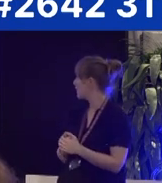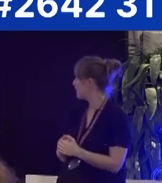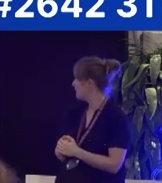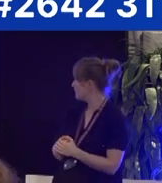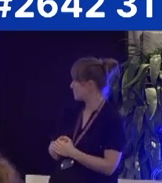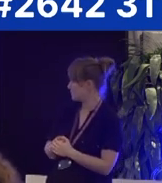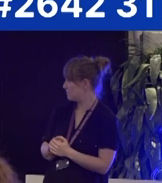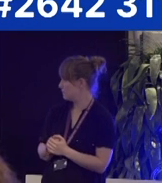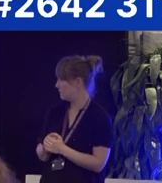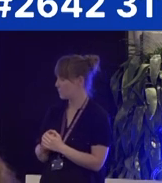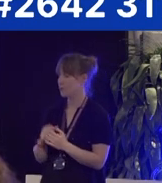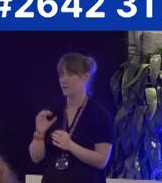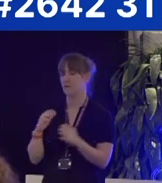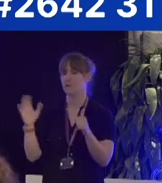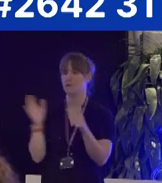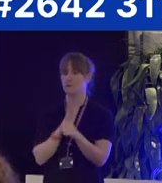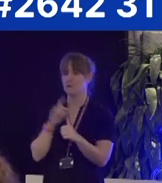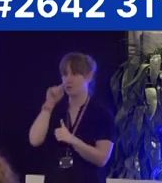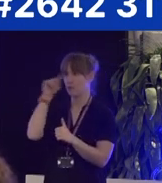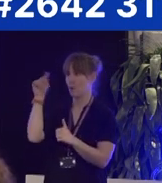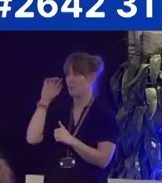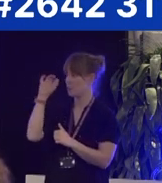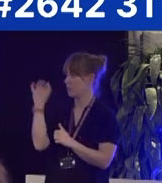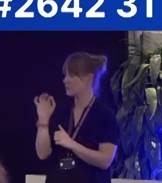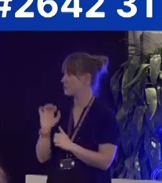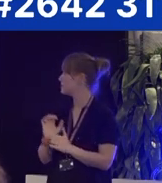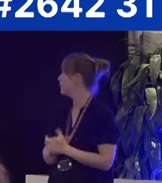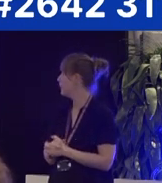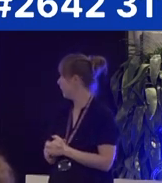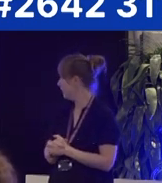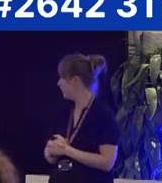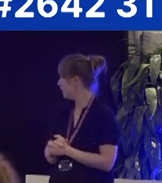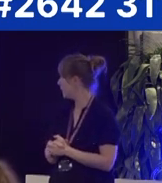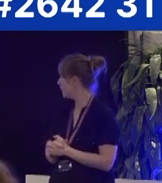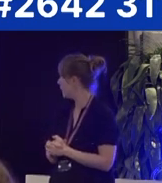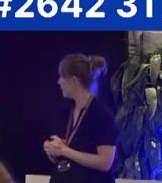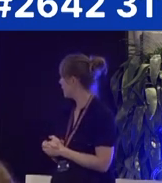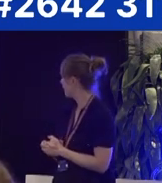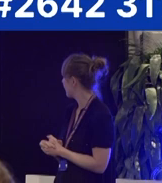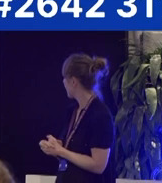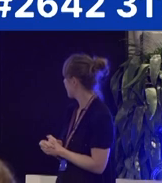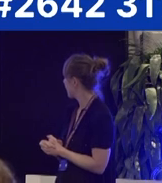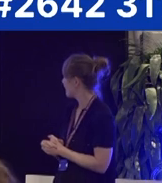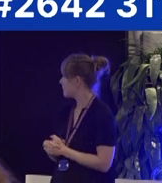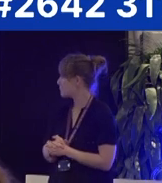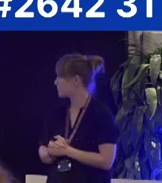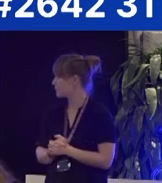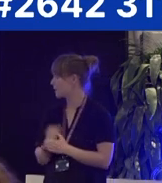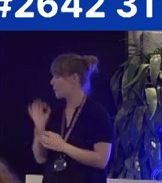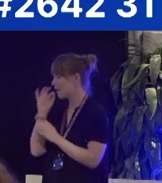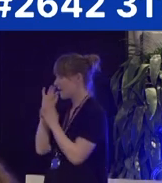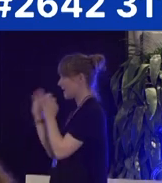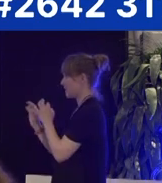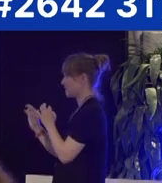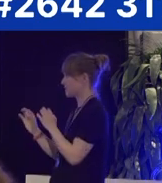So we're going to go for the top question, naturally. And I'm going to ask our panelists,